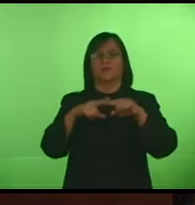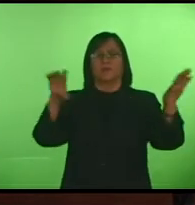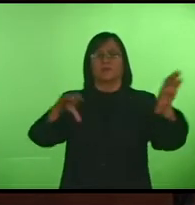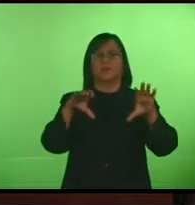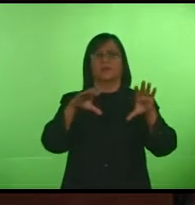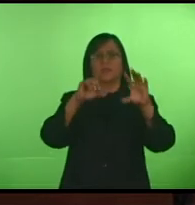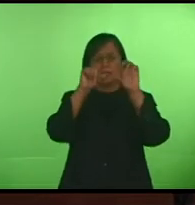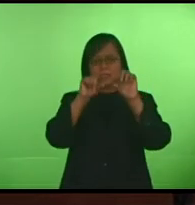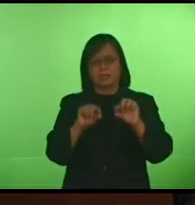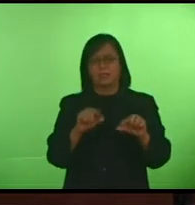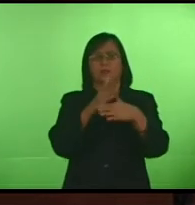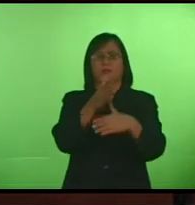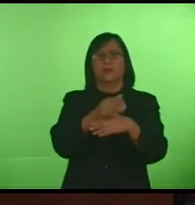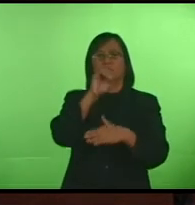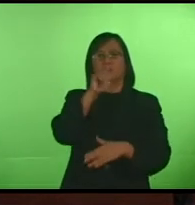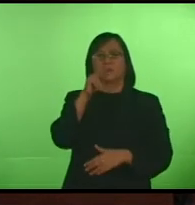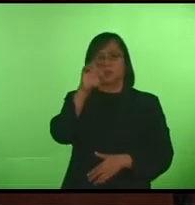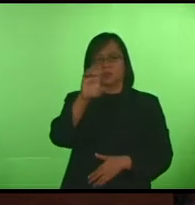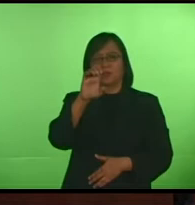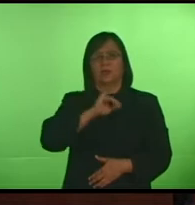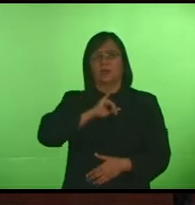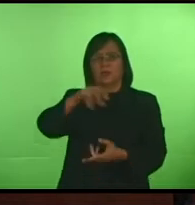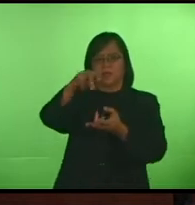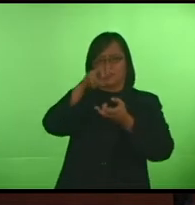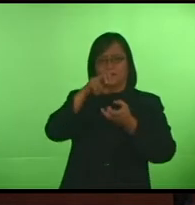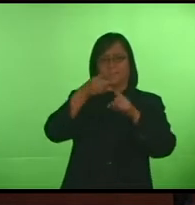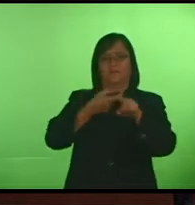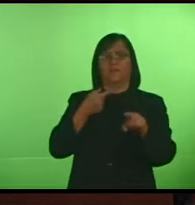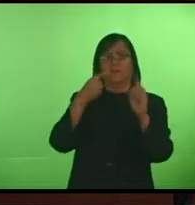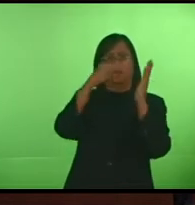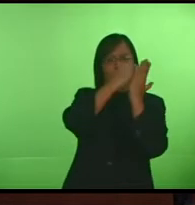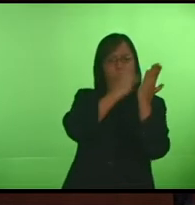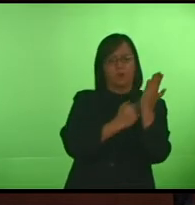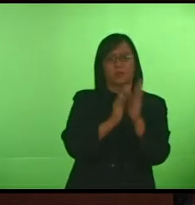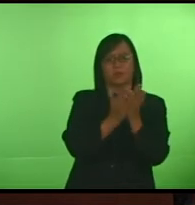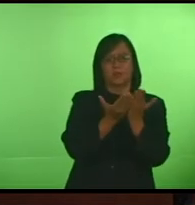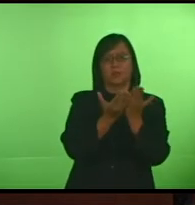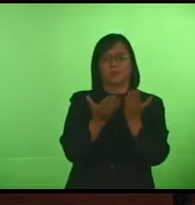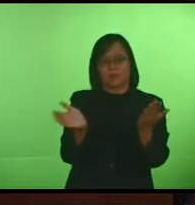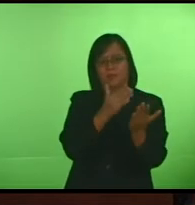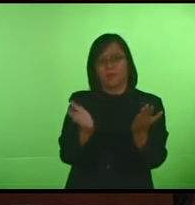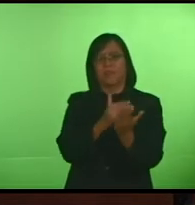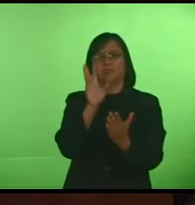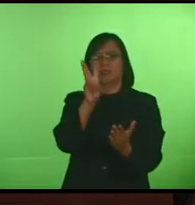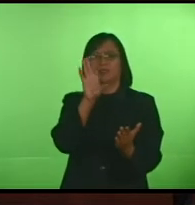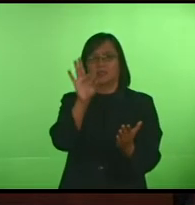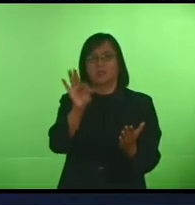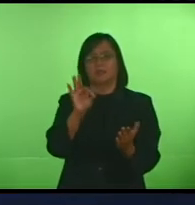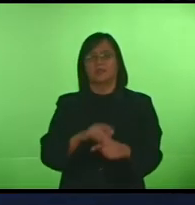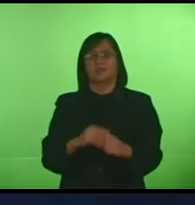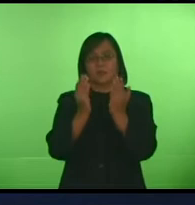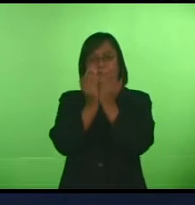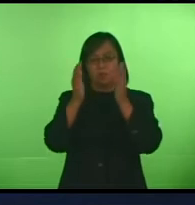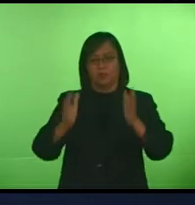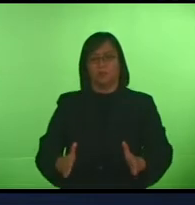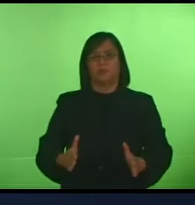layer further. I took this question from the module, page 69. So students, there are three